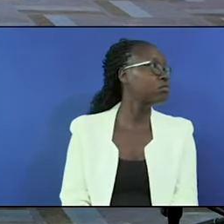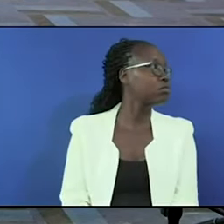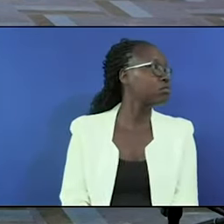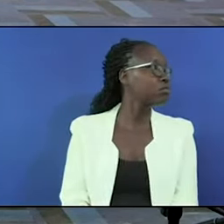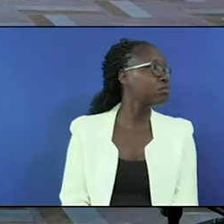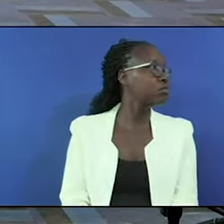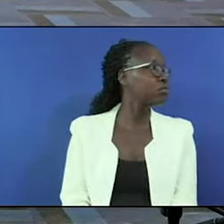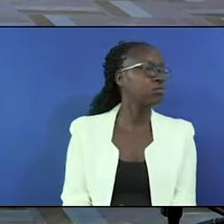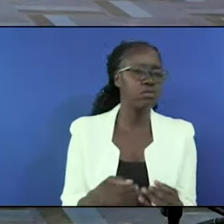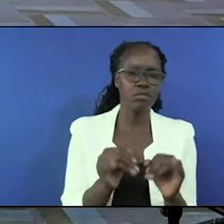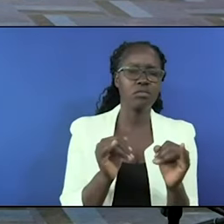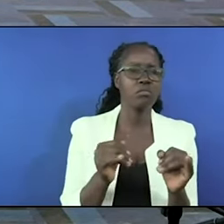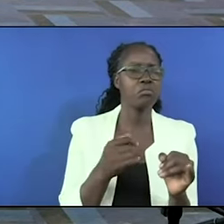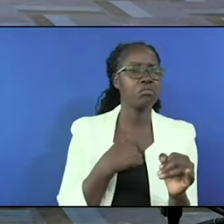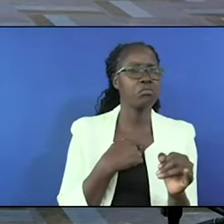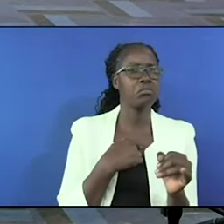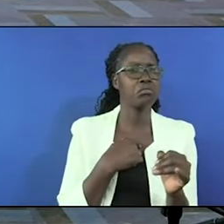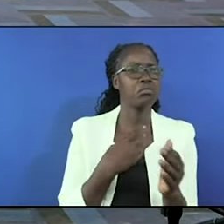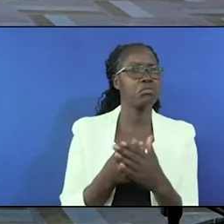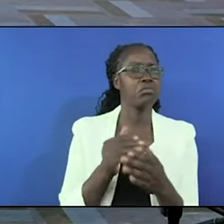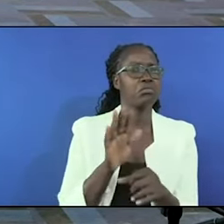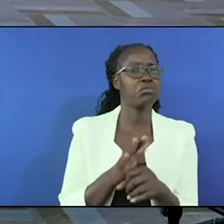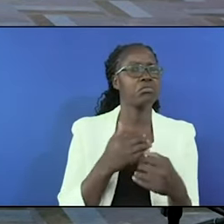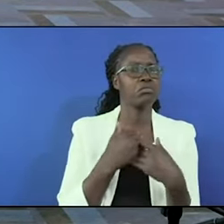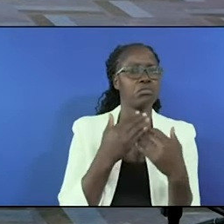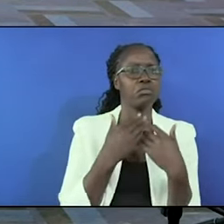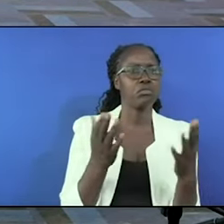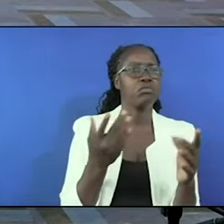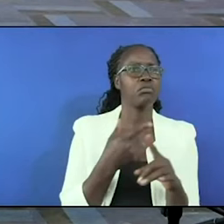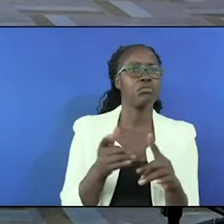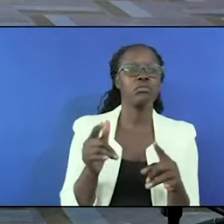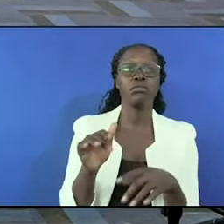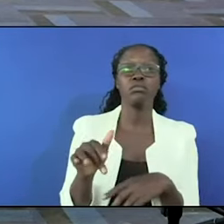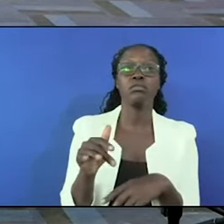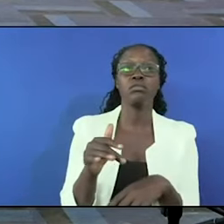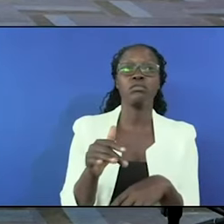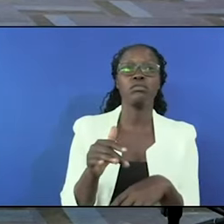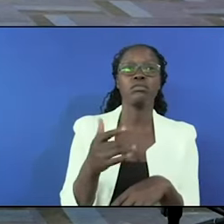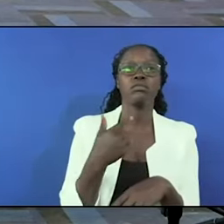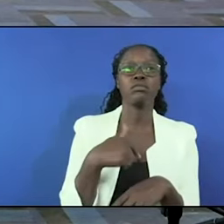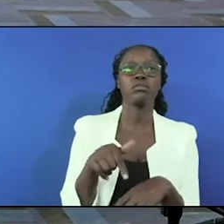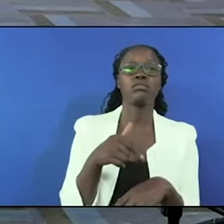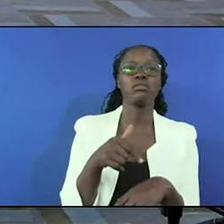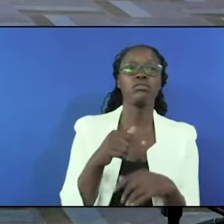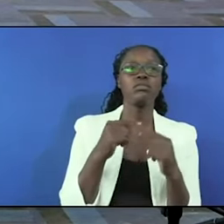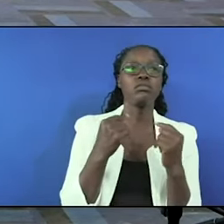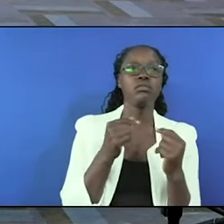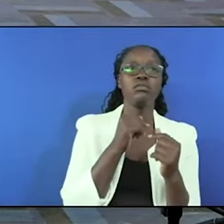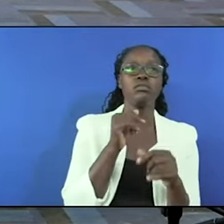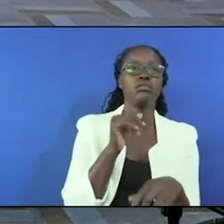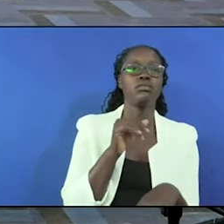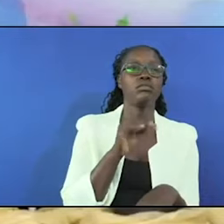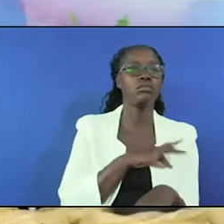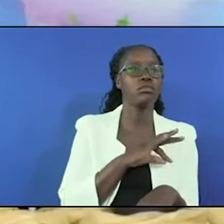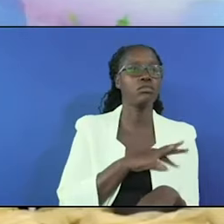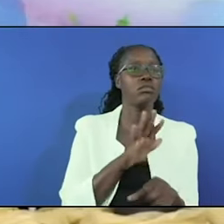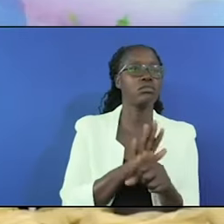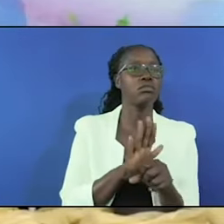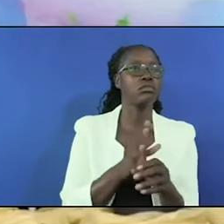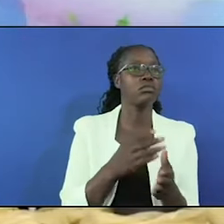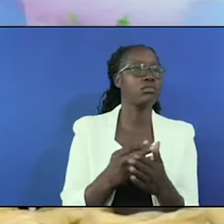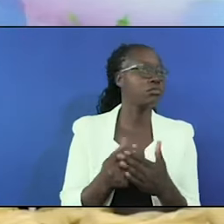lot of money myself. And as I told you here earlier that we pastors don't get to earn a lot of